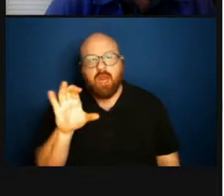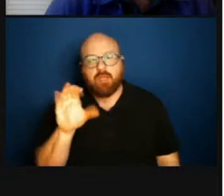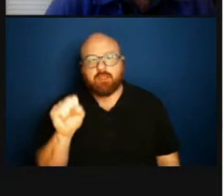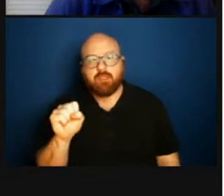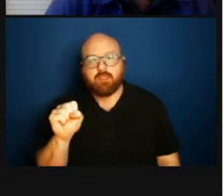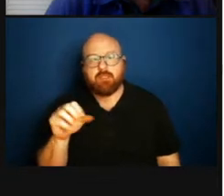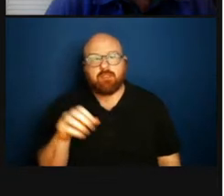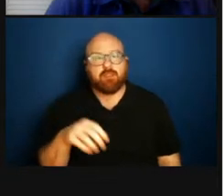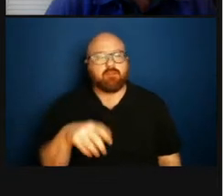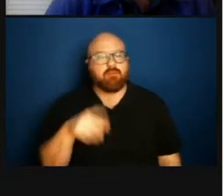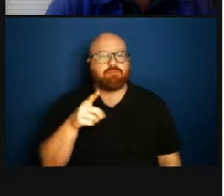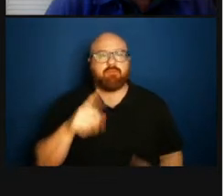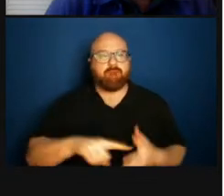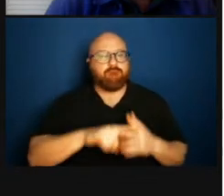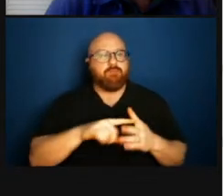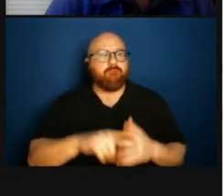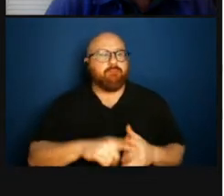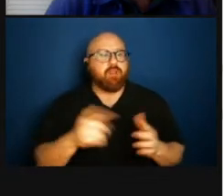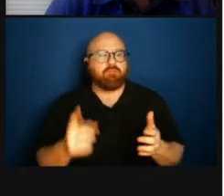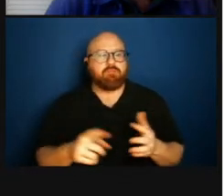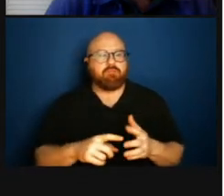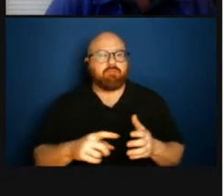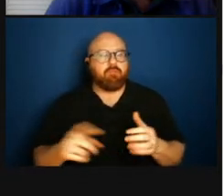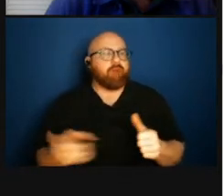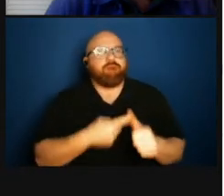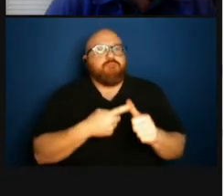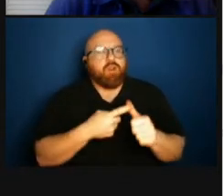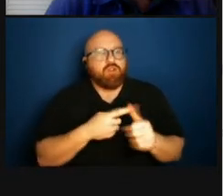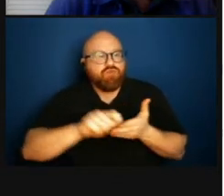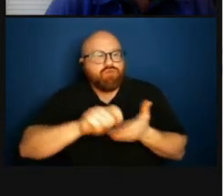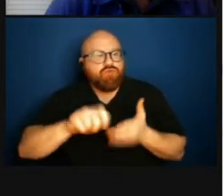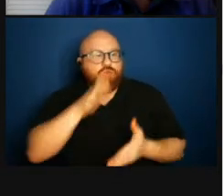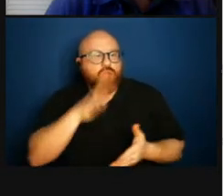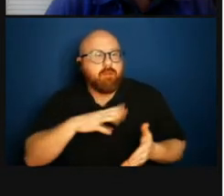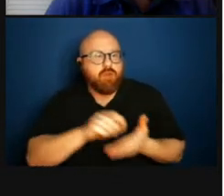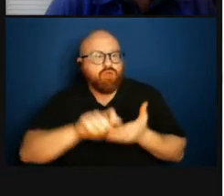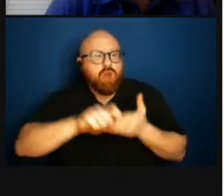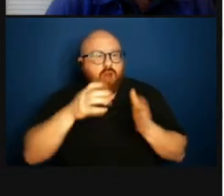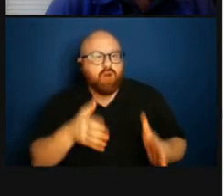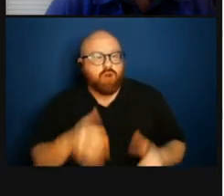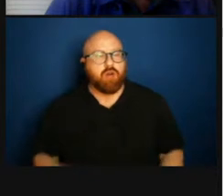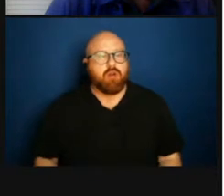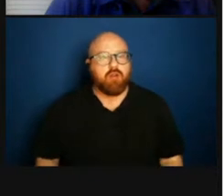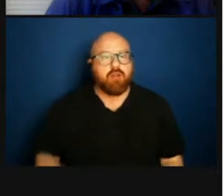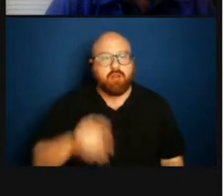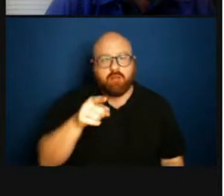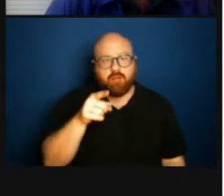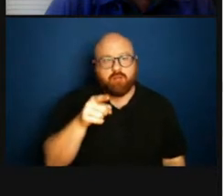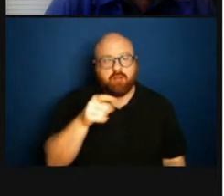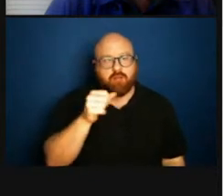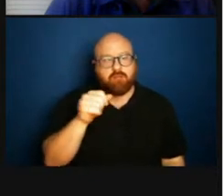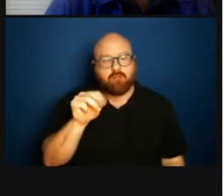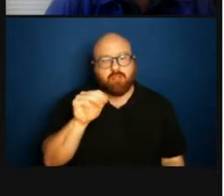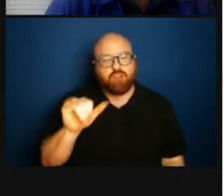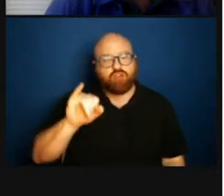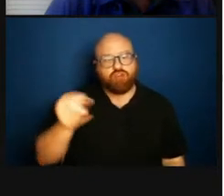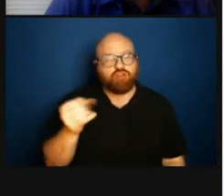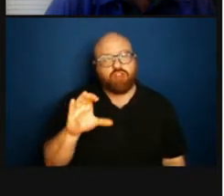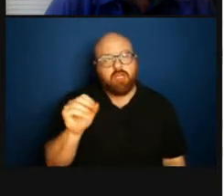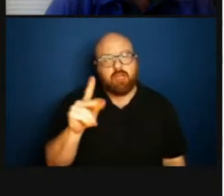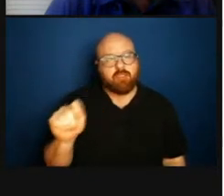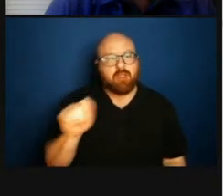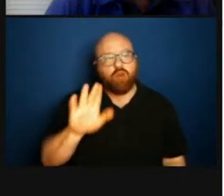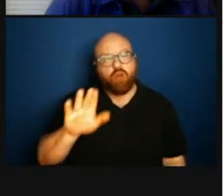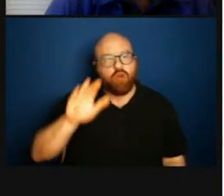next, Lily Carroll Jackson, the mother of the modern civil rights movement in the 20th century, and her daughter